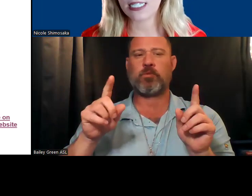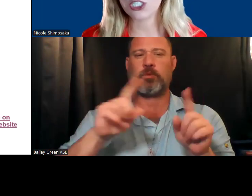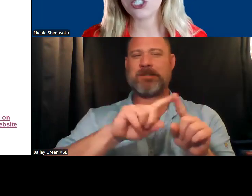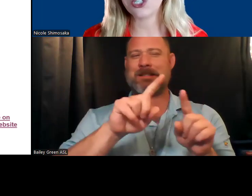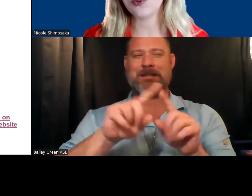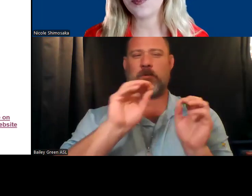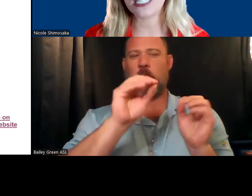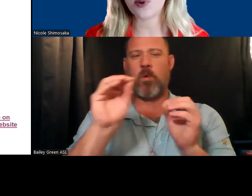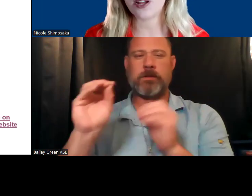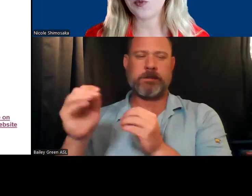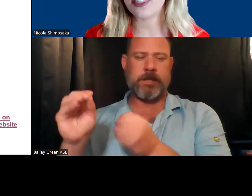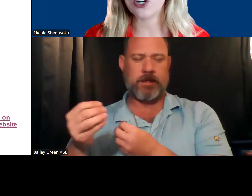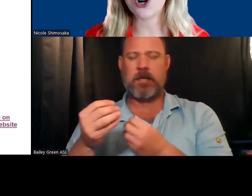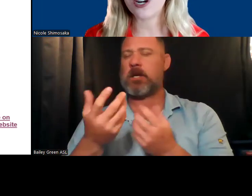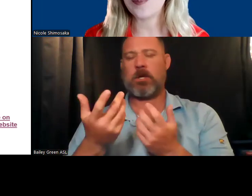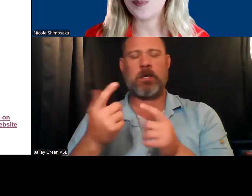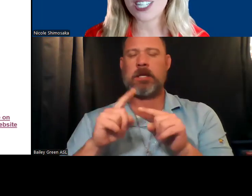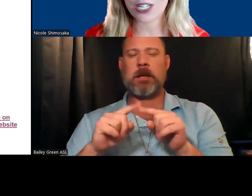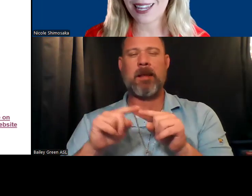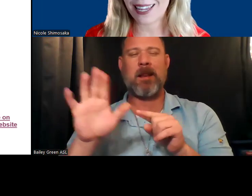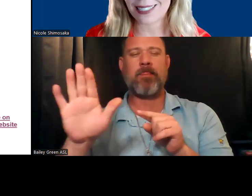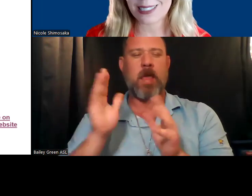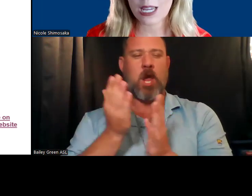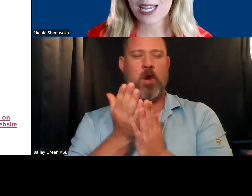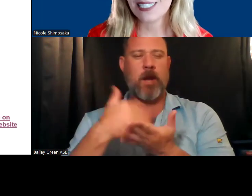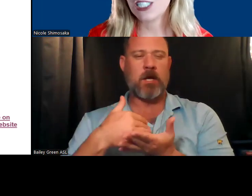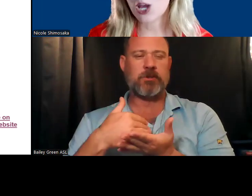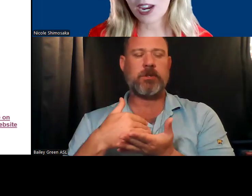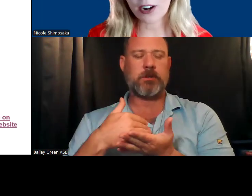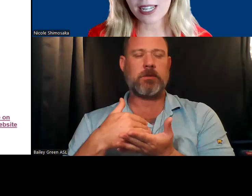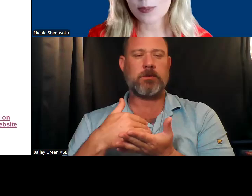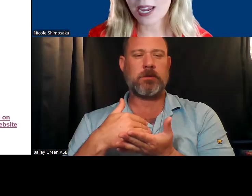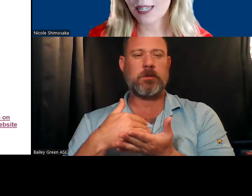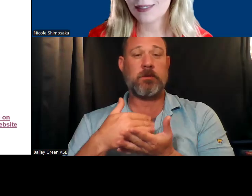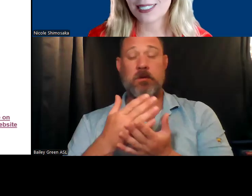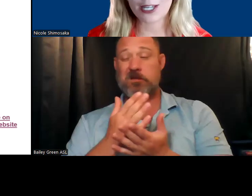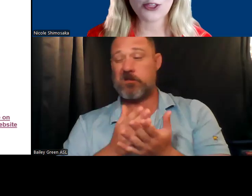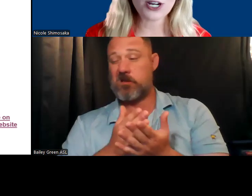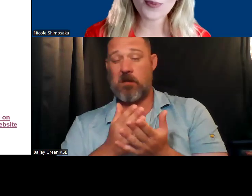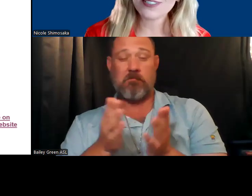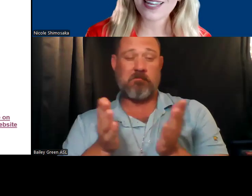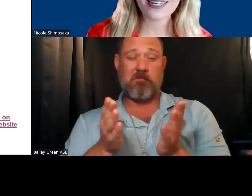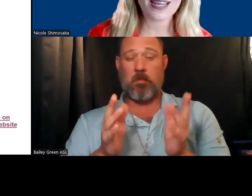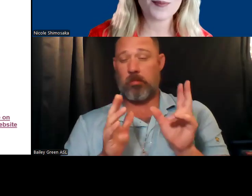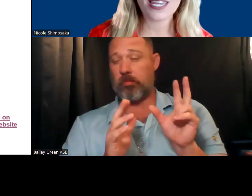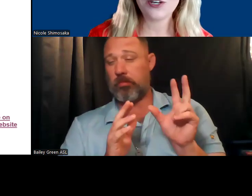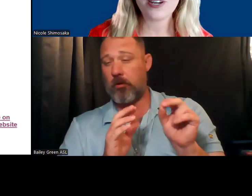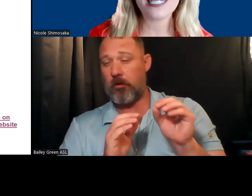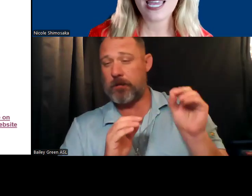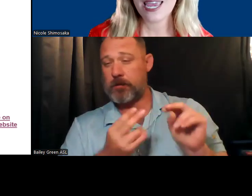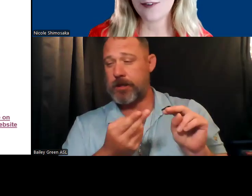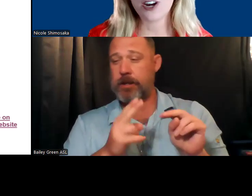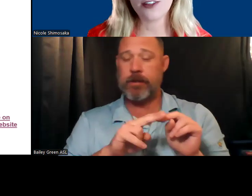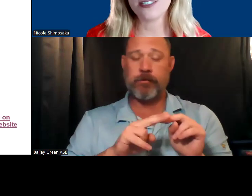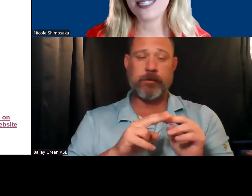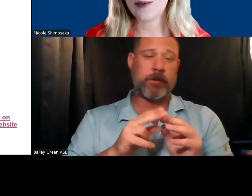entity, just based upon what their current budget is. Some areas might see a 30% increase,